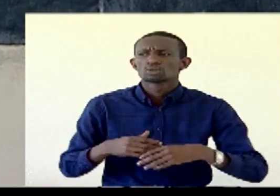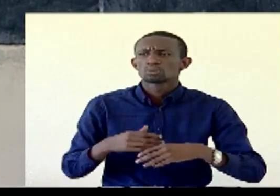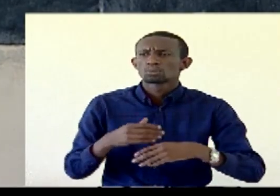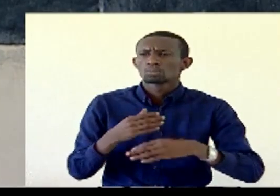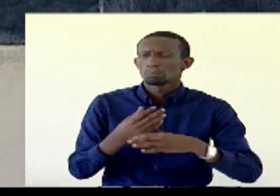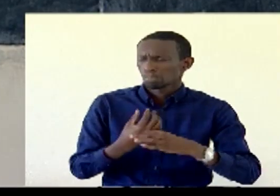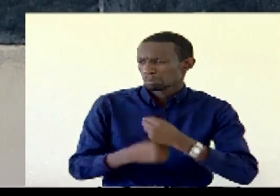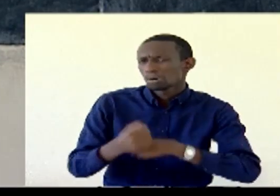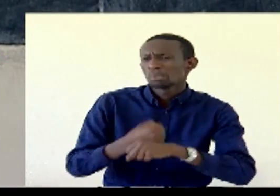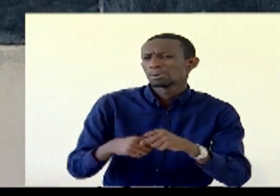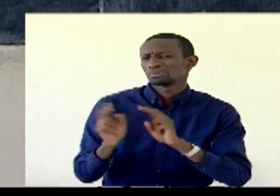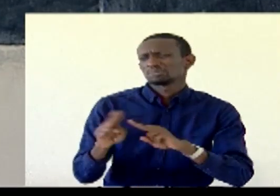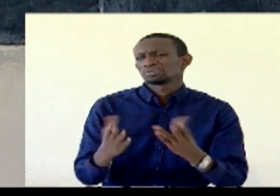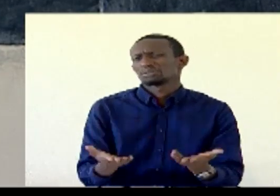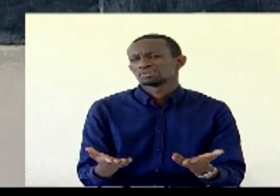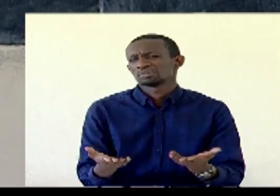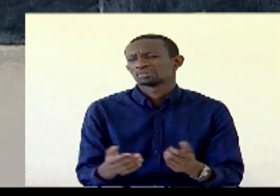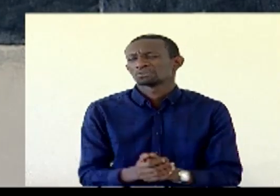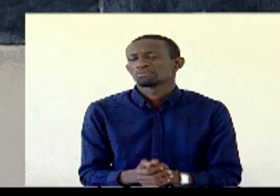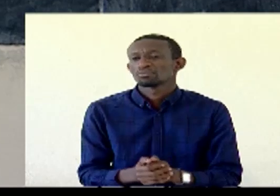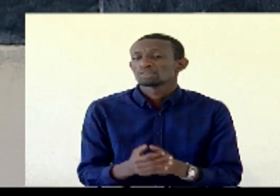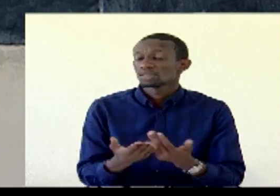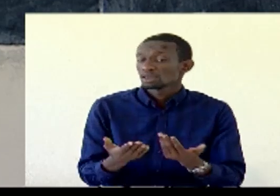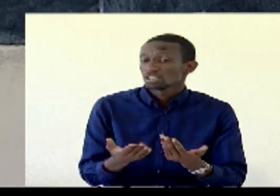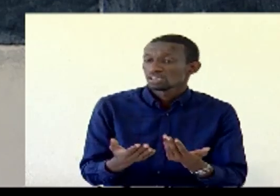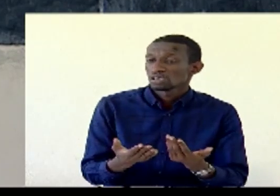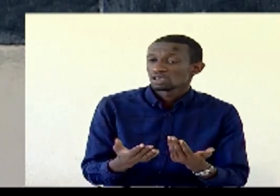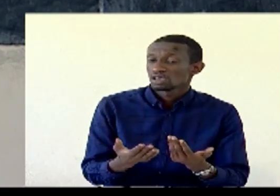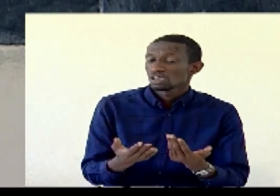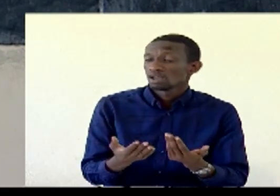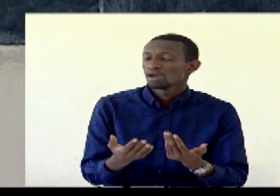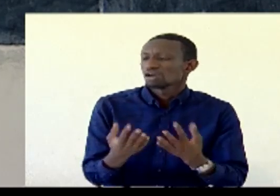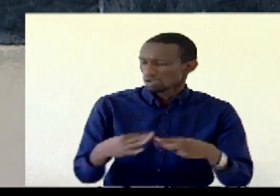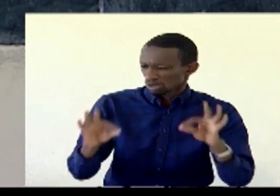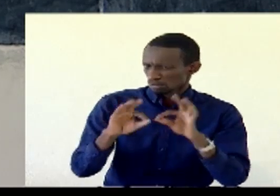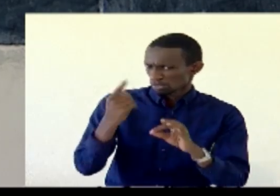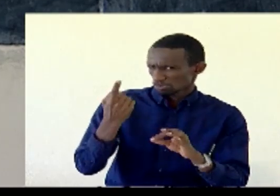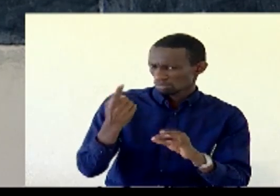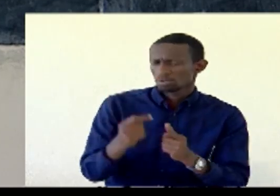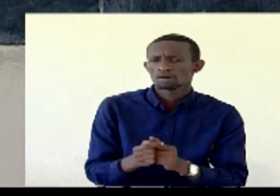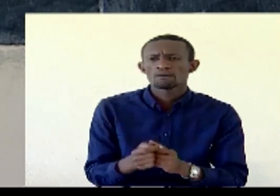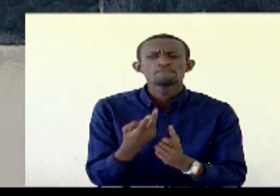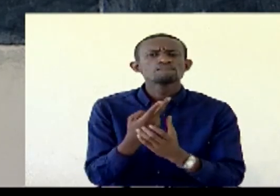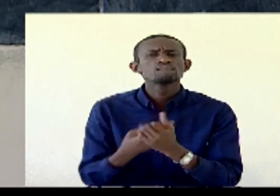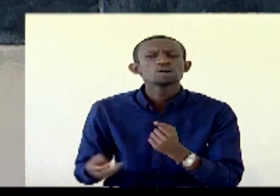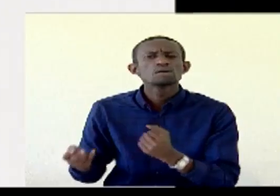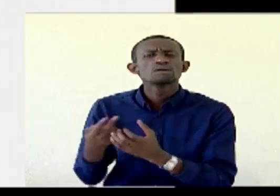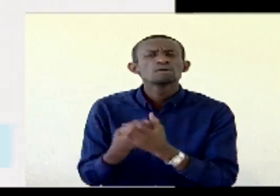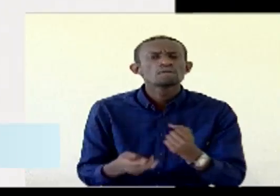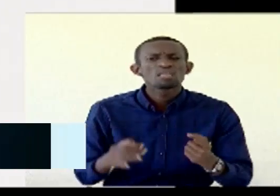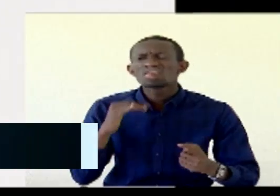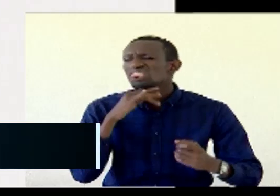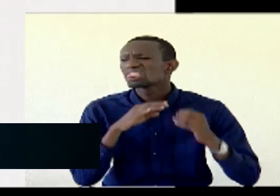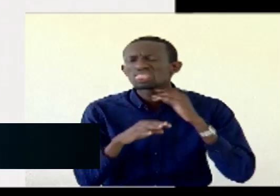functions of the kidney. Number one is removing wastes from the blood in form of urine.